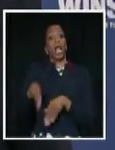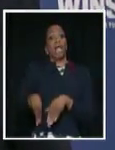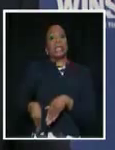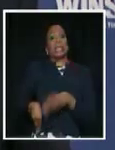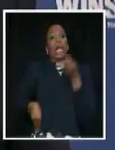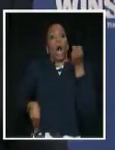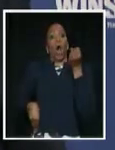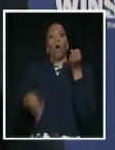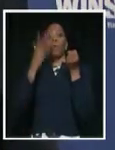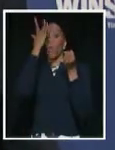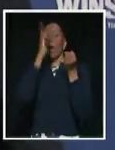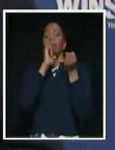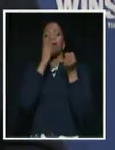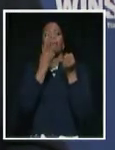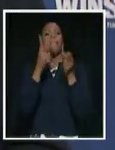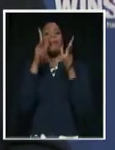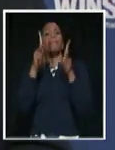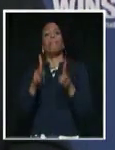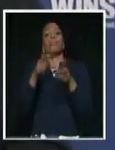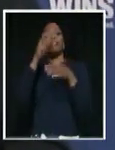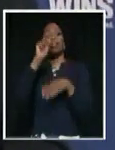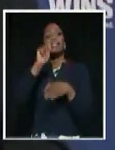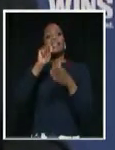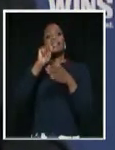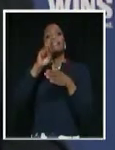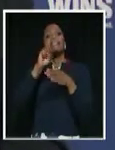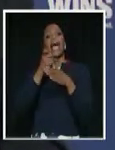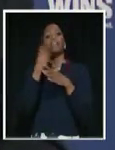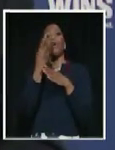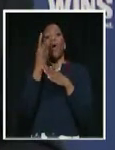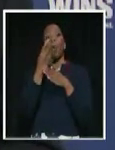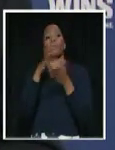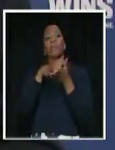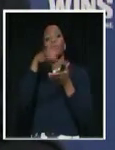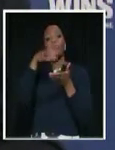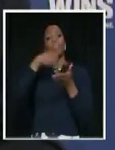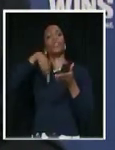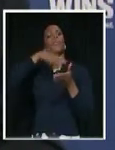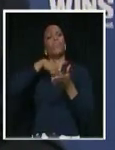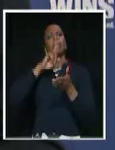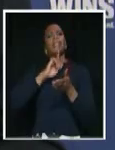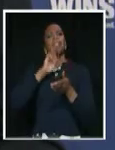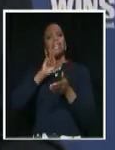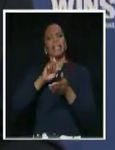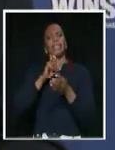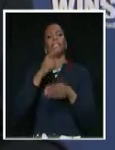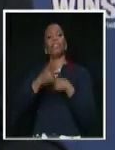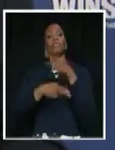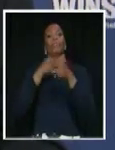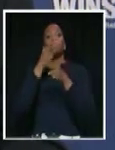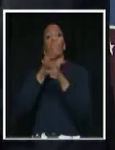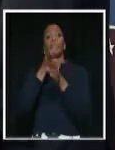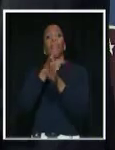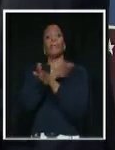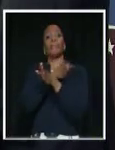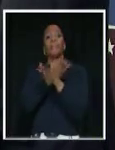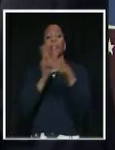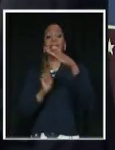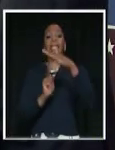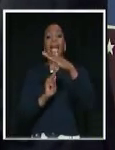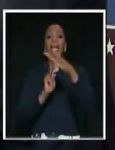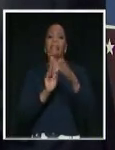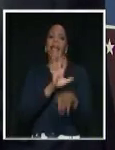just tax the rich. The reality is we need universal pre-K. The amount of money that Bill wants to raise is somewhere between $500